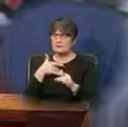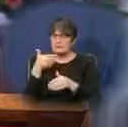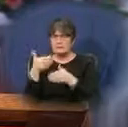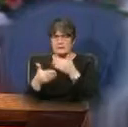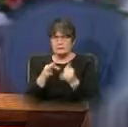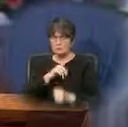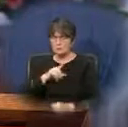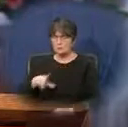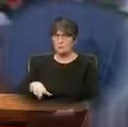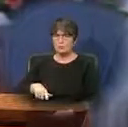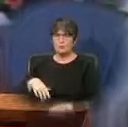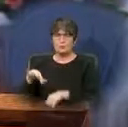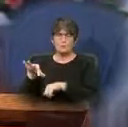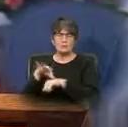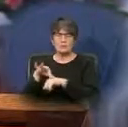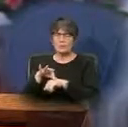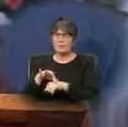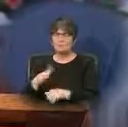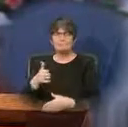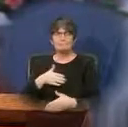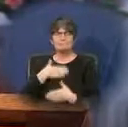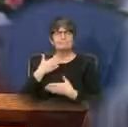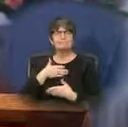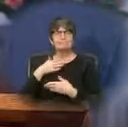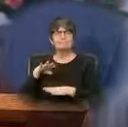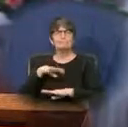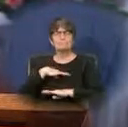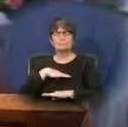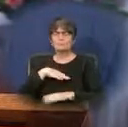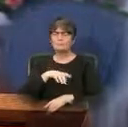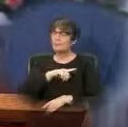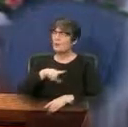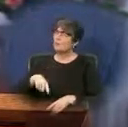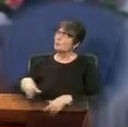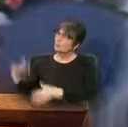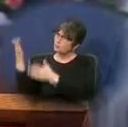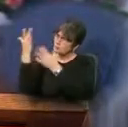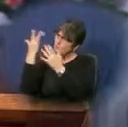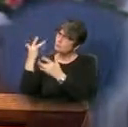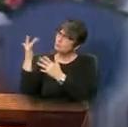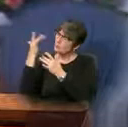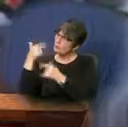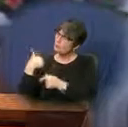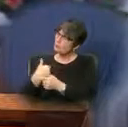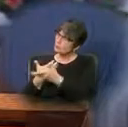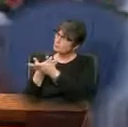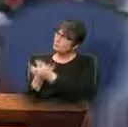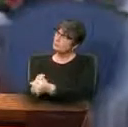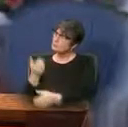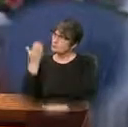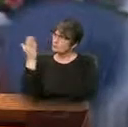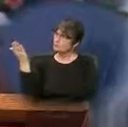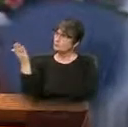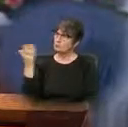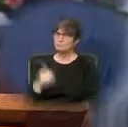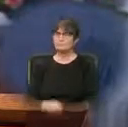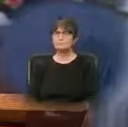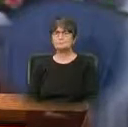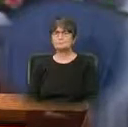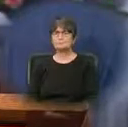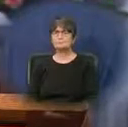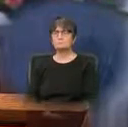Lord, the earth is full. Lord, let your mercy be on us as we place our trust in you.